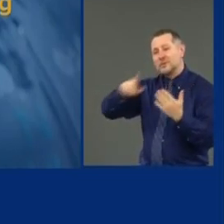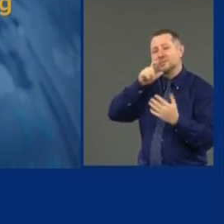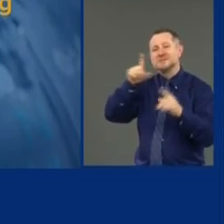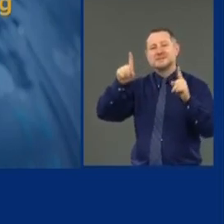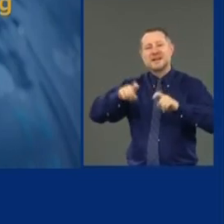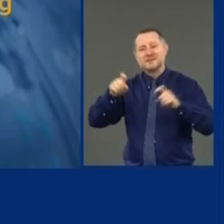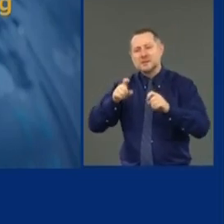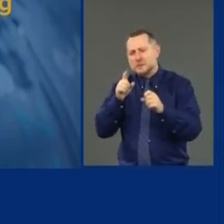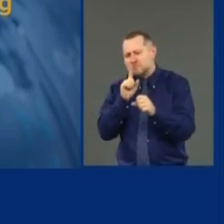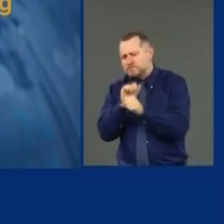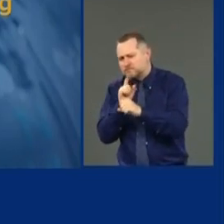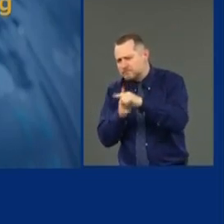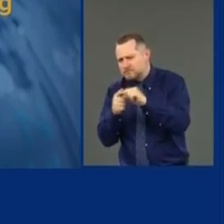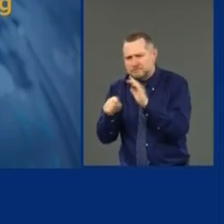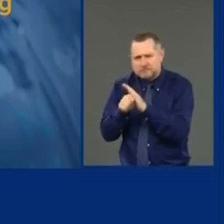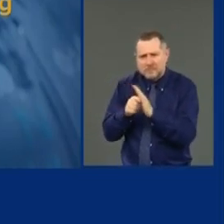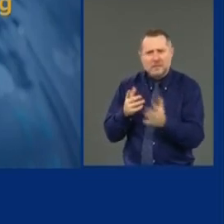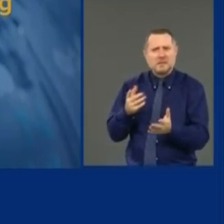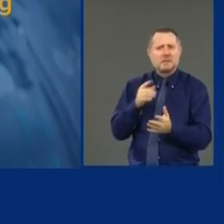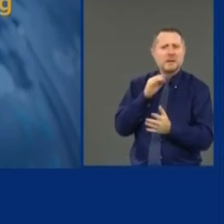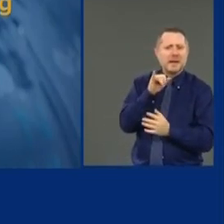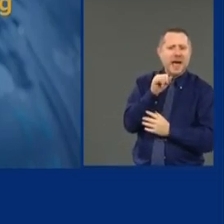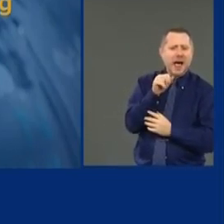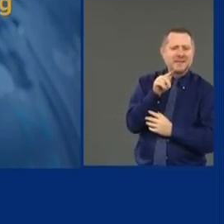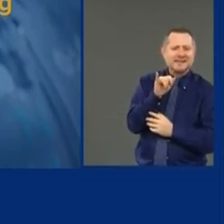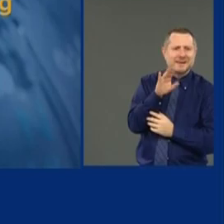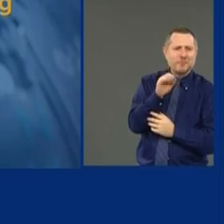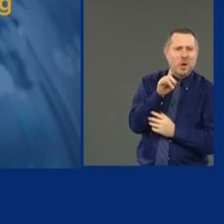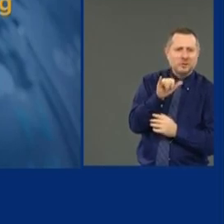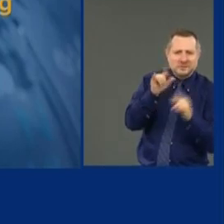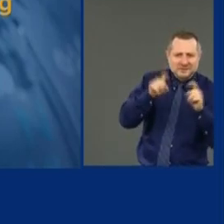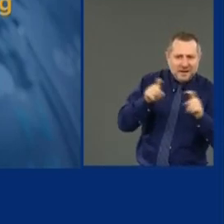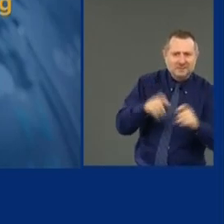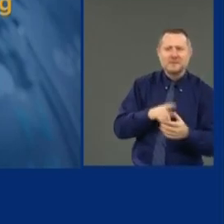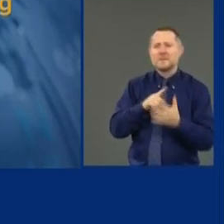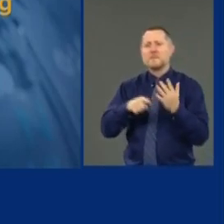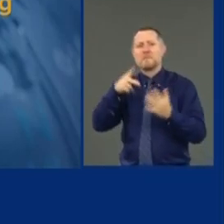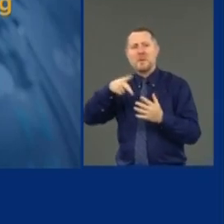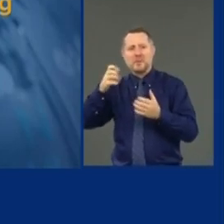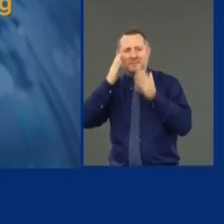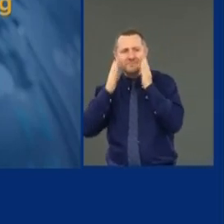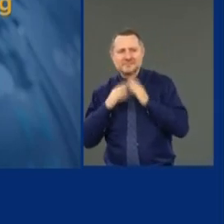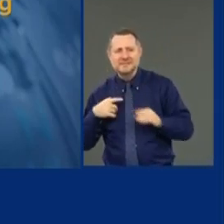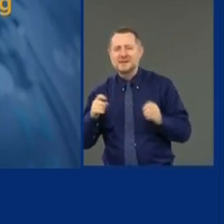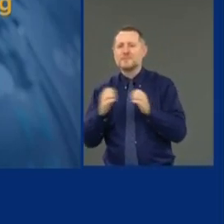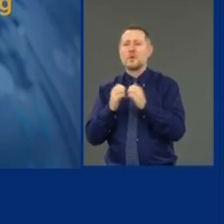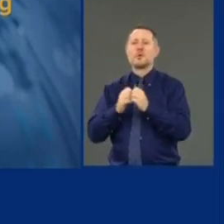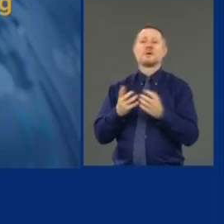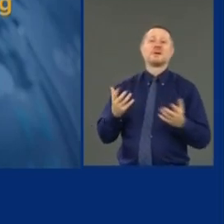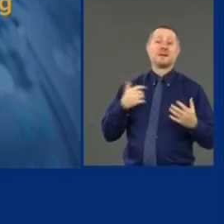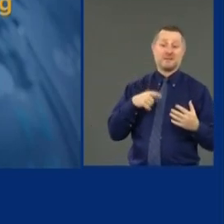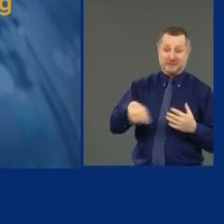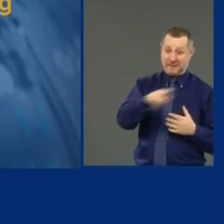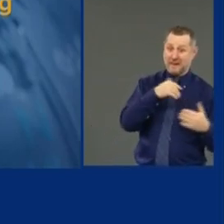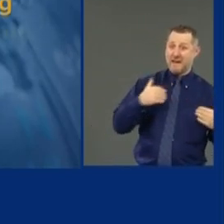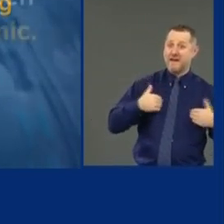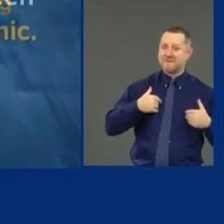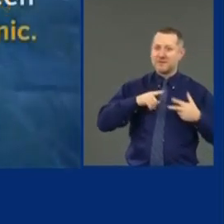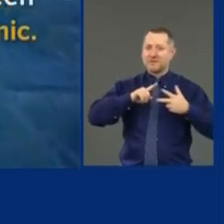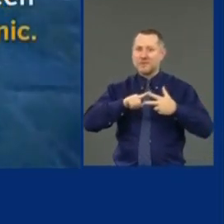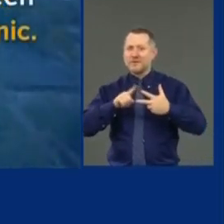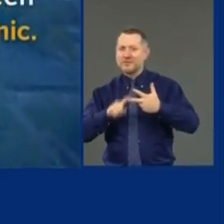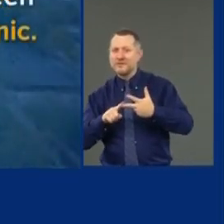the underlying illnesses. That's where the comorbidities come from. Bring in more supplies and bring in more